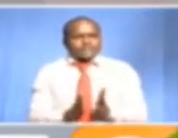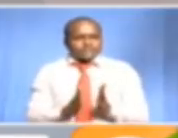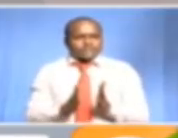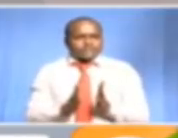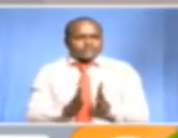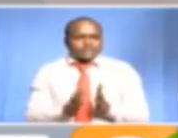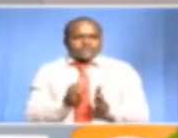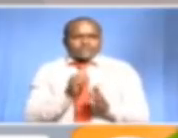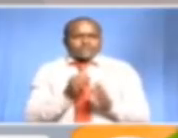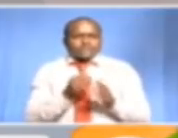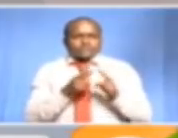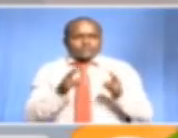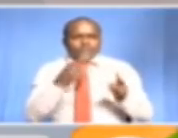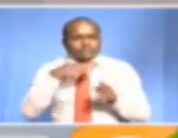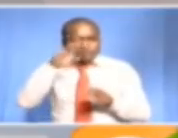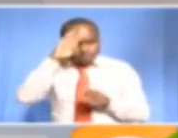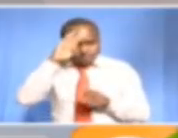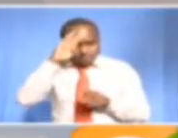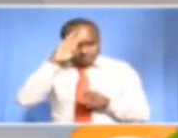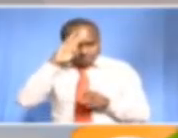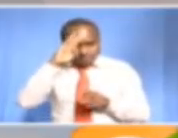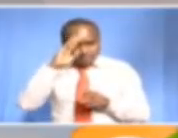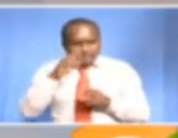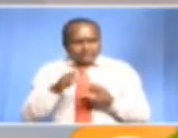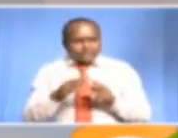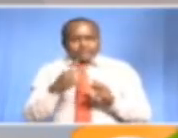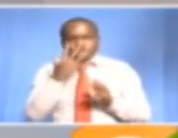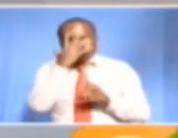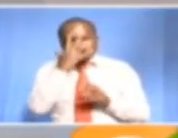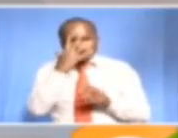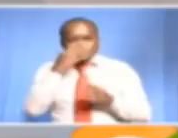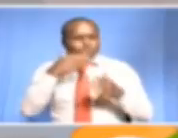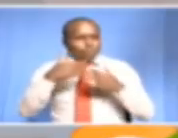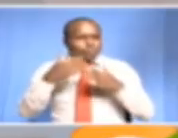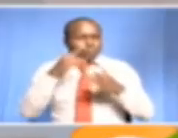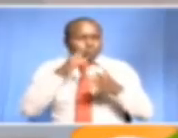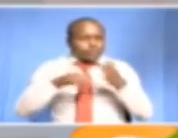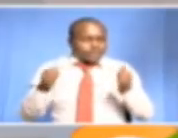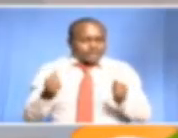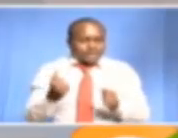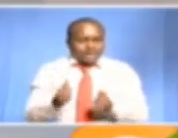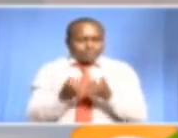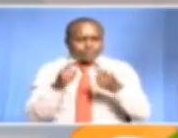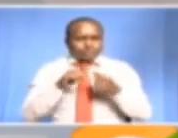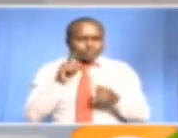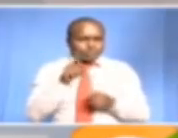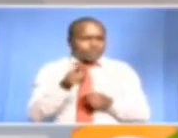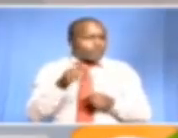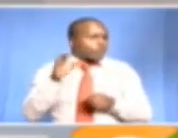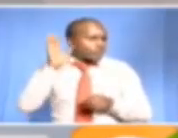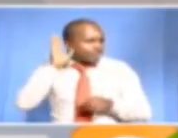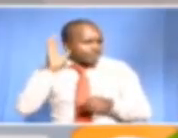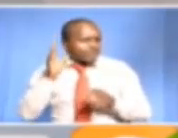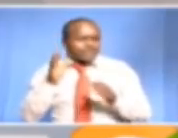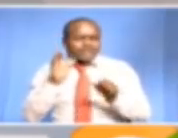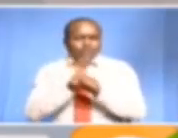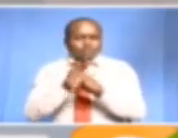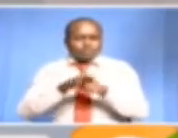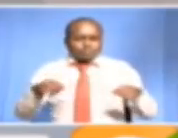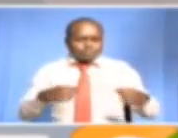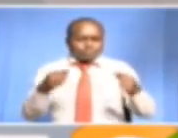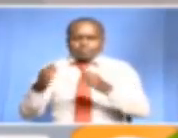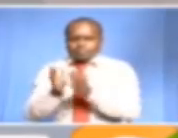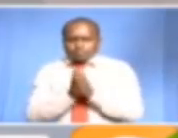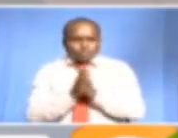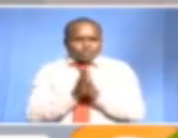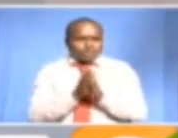it is unfortunate, and it is actually even a shame, yeah, whatever happened to that girl. We are hearing a lot of conflicting information, which of